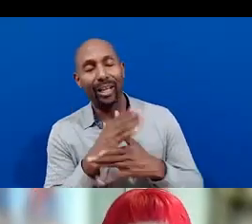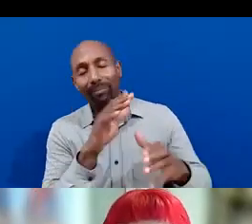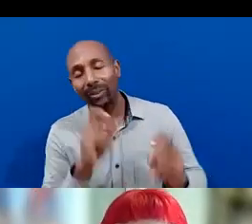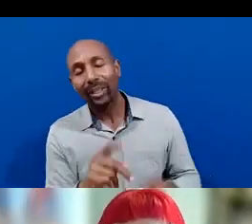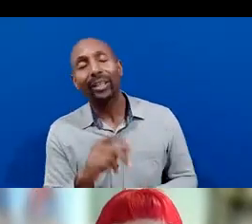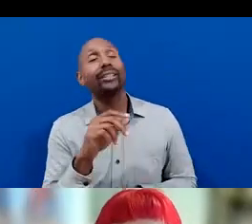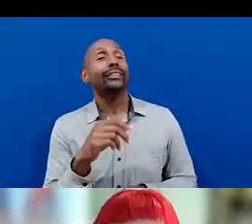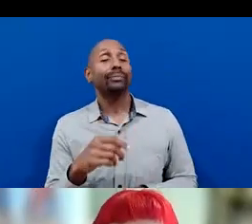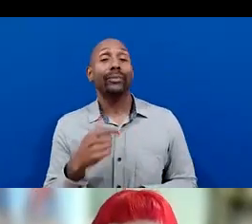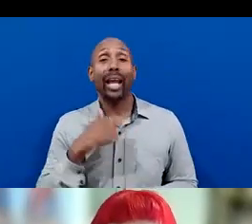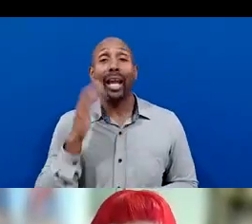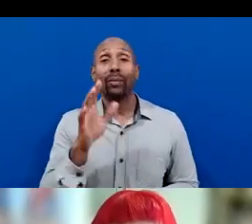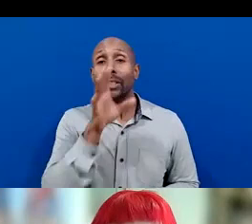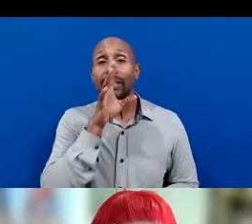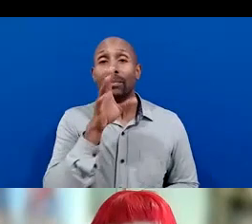slow, and